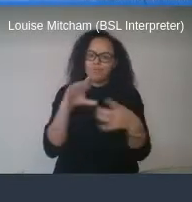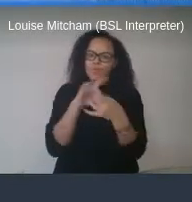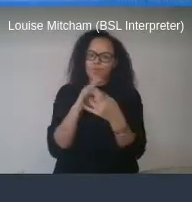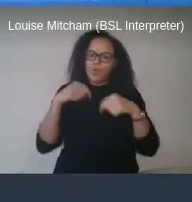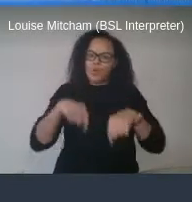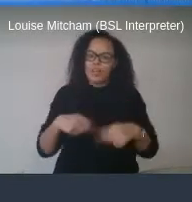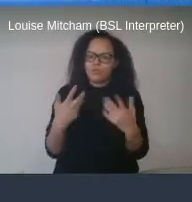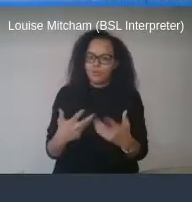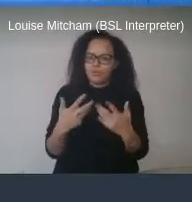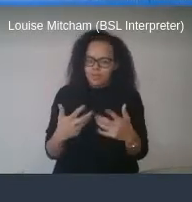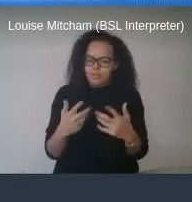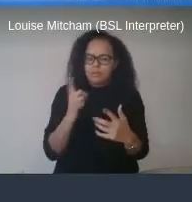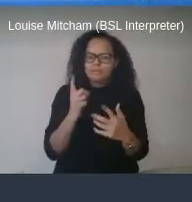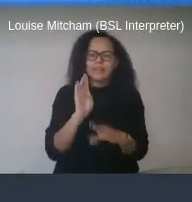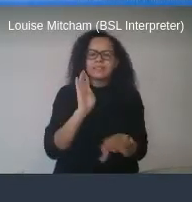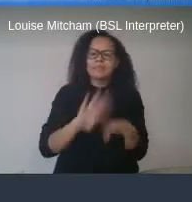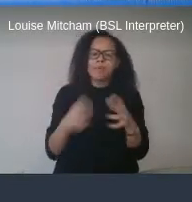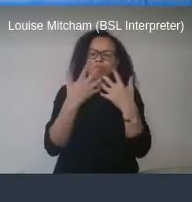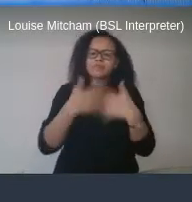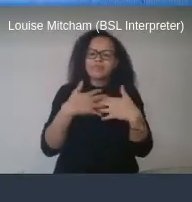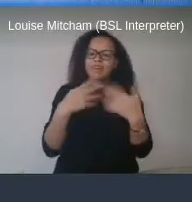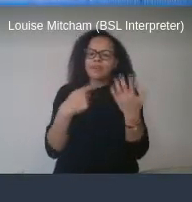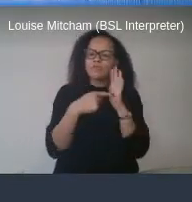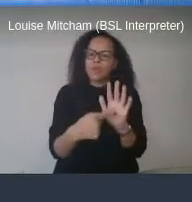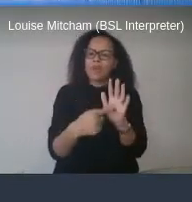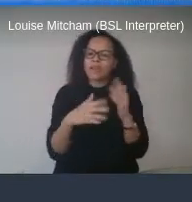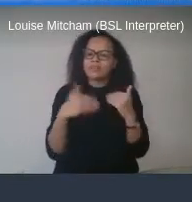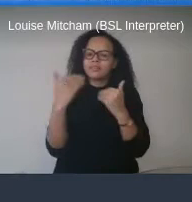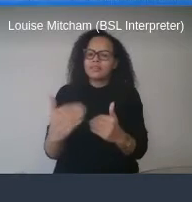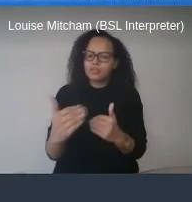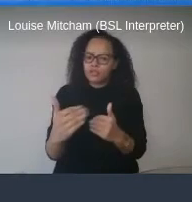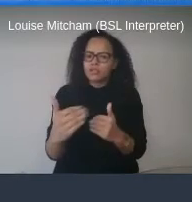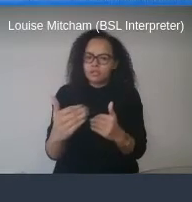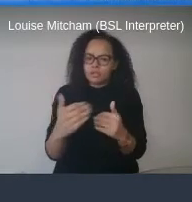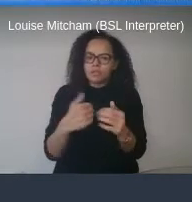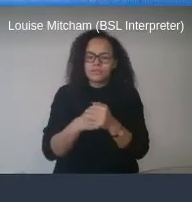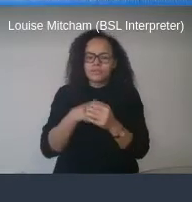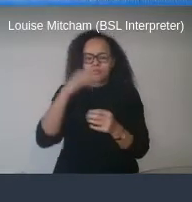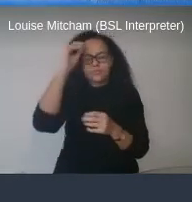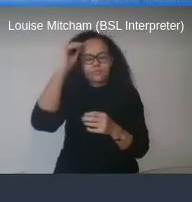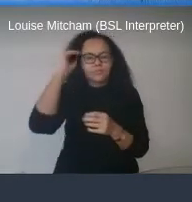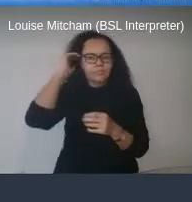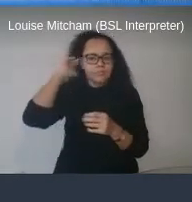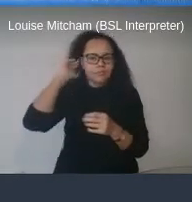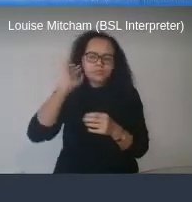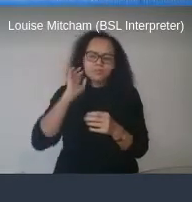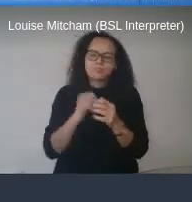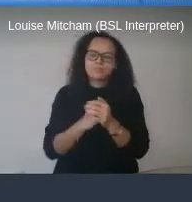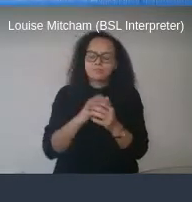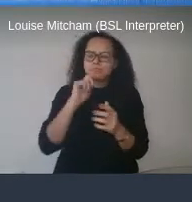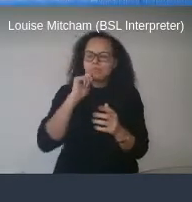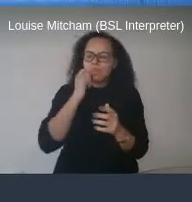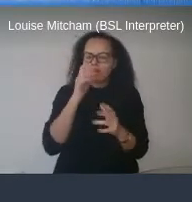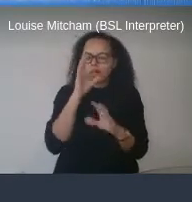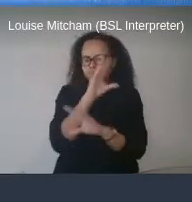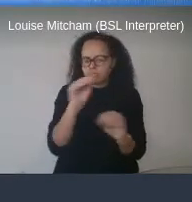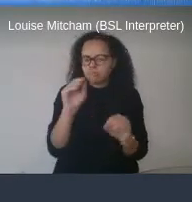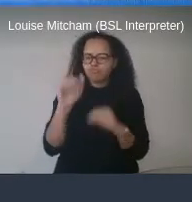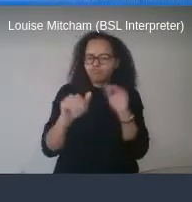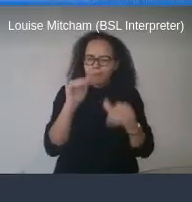the SportTech showcase session. I'll reframe or set a bit of context again, or remind everyone around